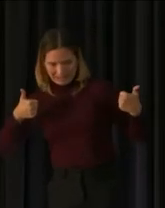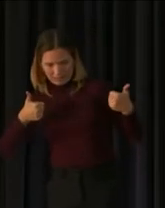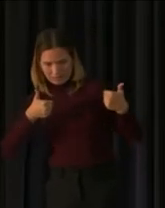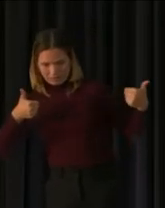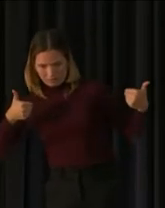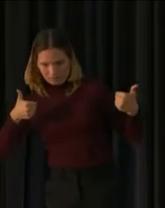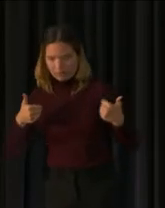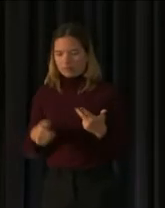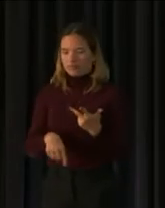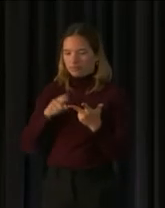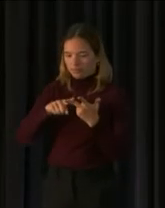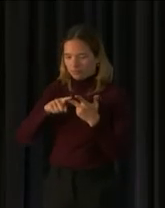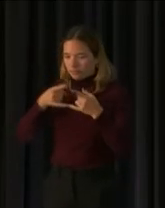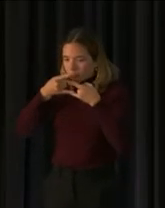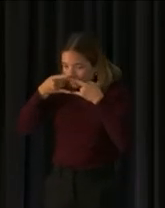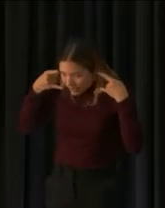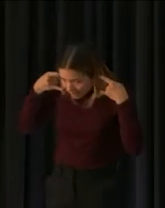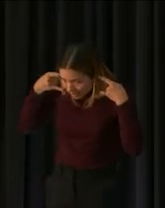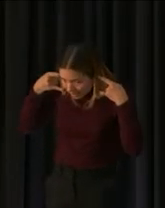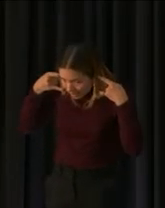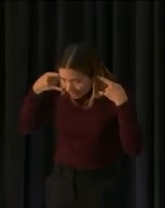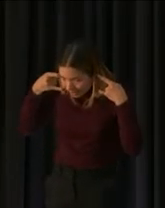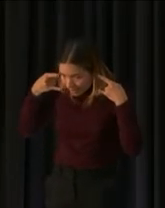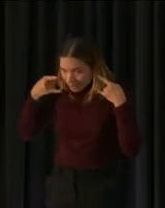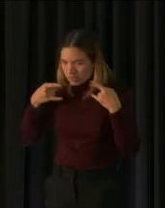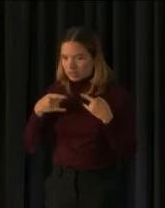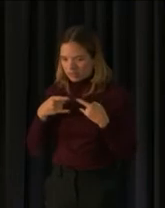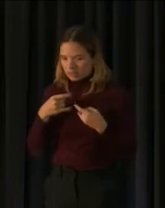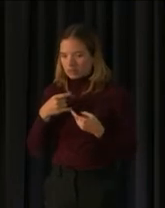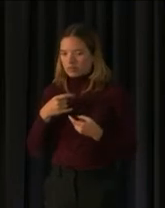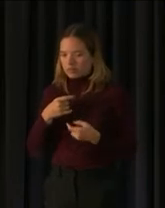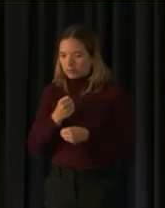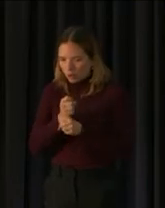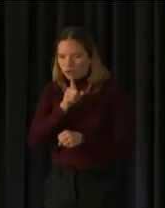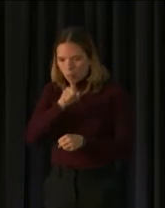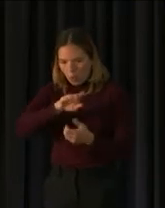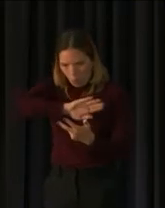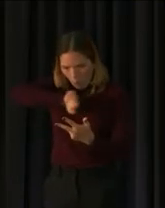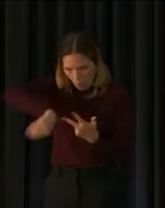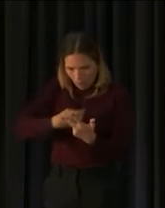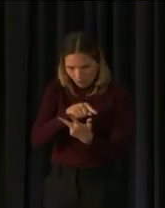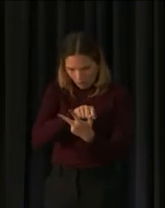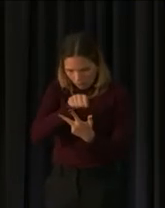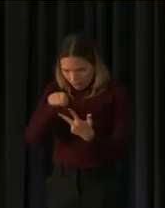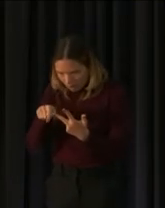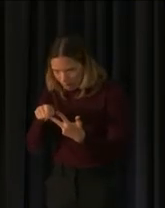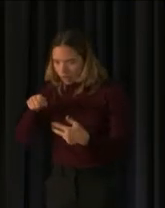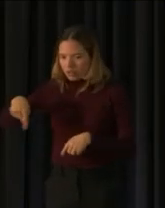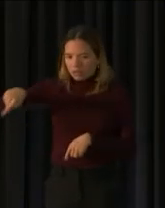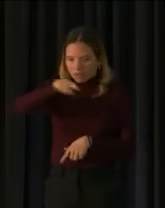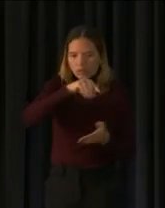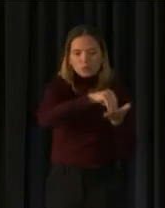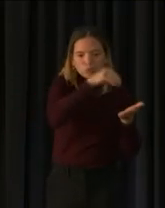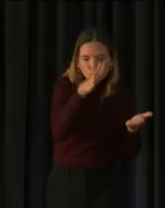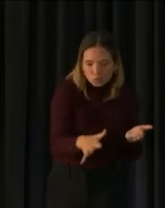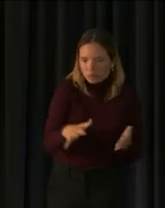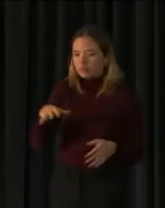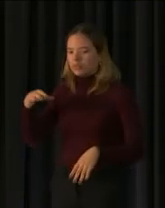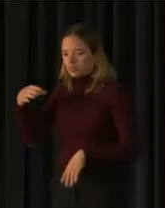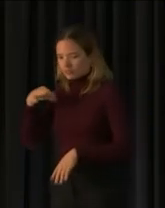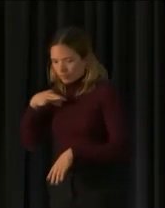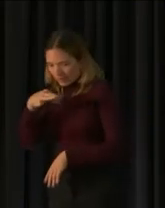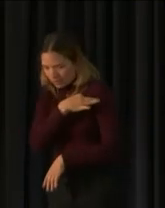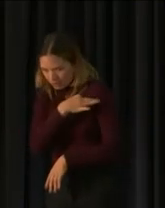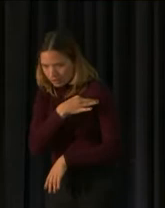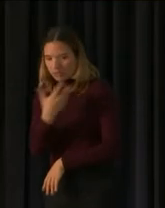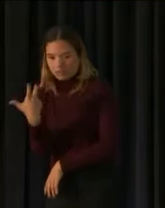our students and staff vaccinated. As you know, we have a vaccine requirement for our staff. As it relates to screening